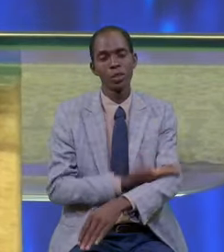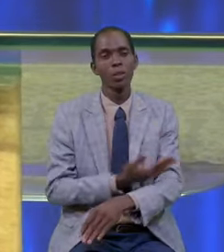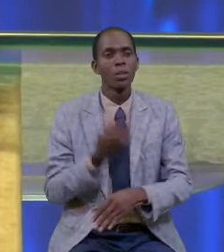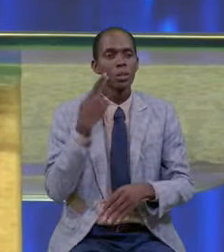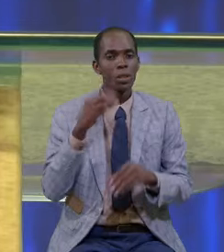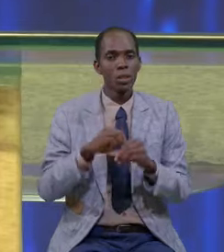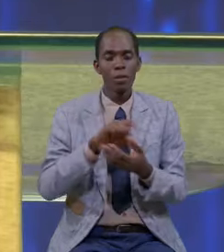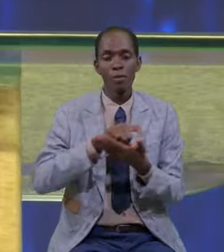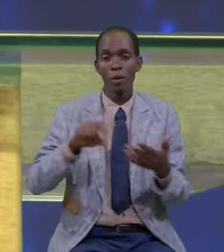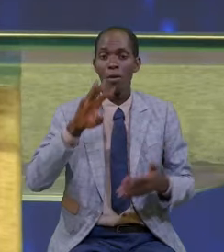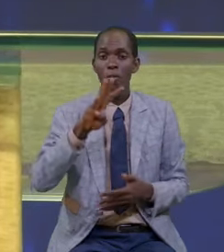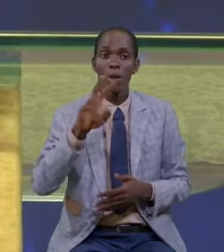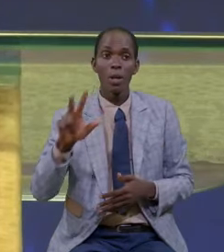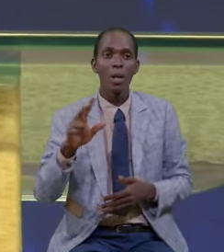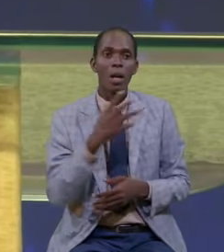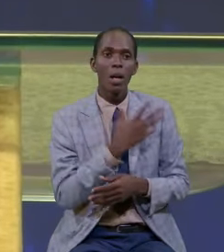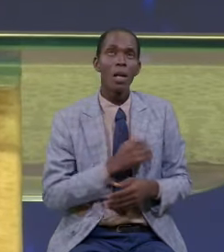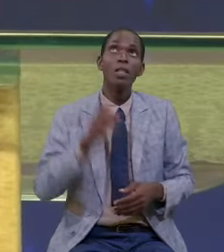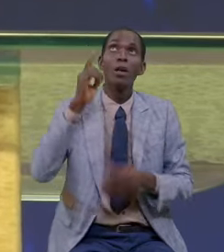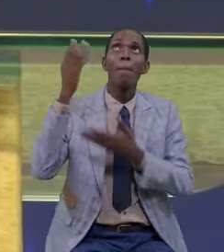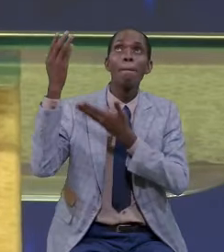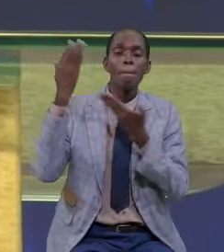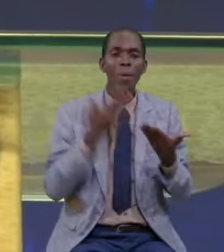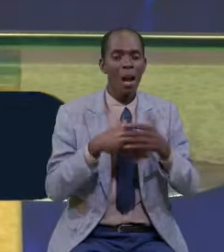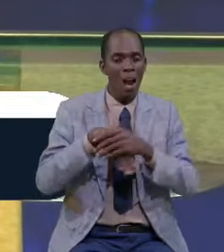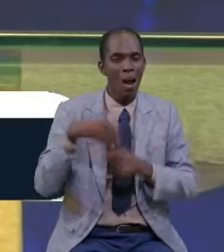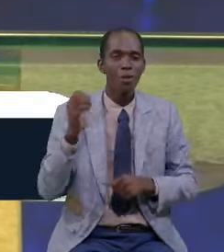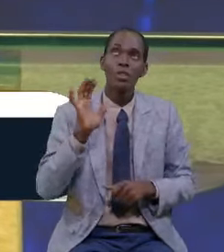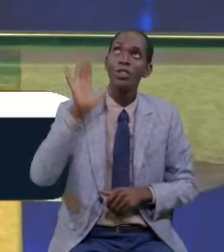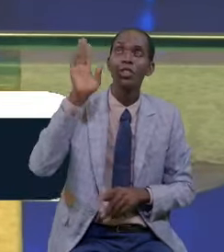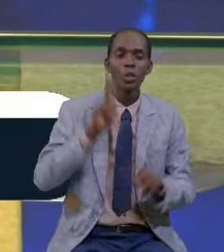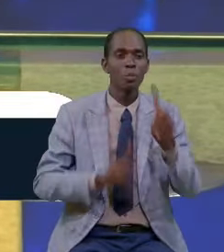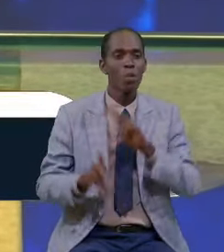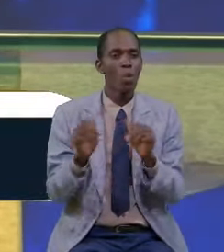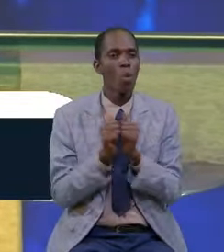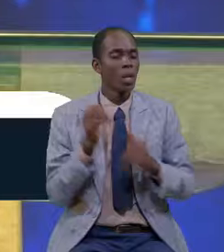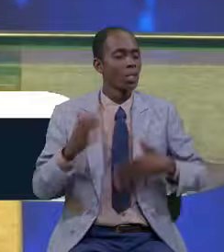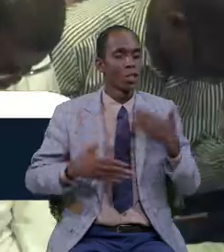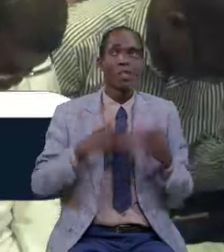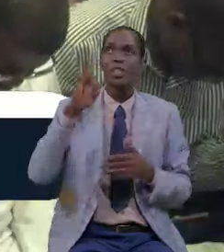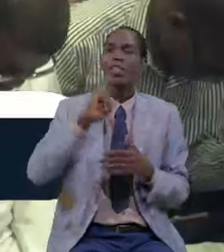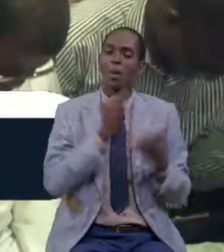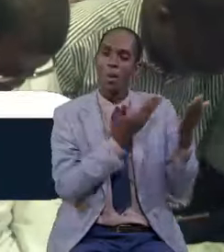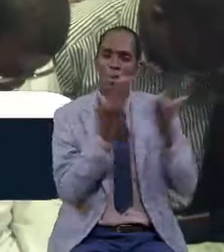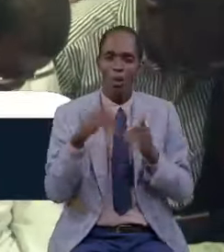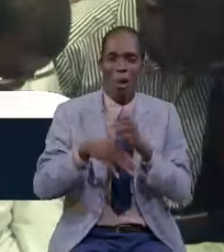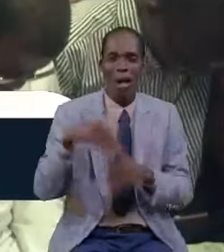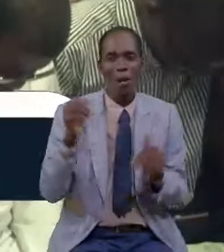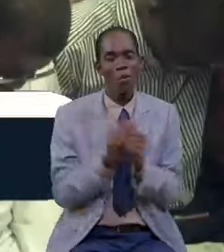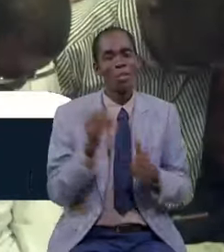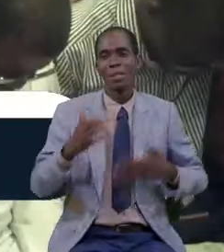43, and he brought forth his people with joy. And he's bringing you out tonight with